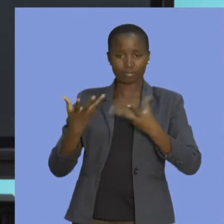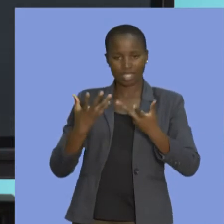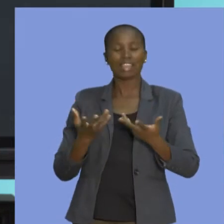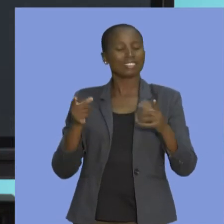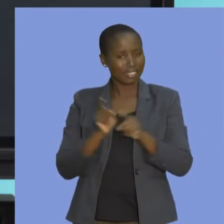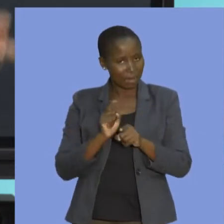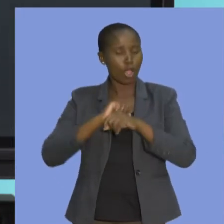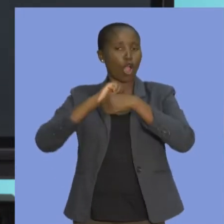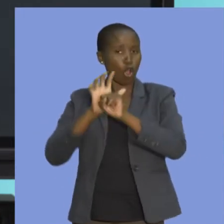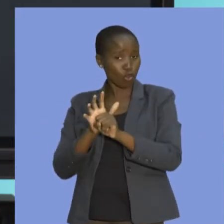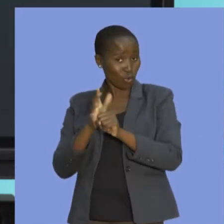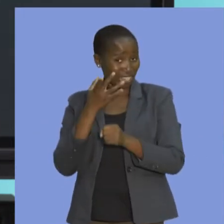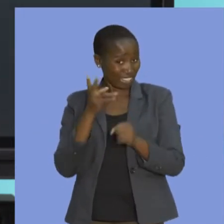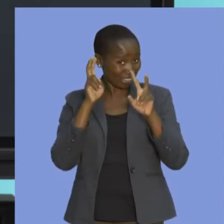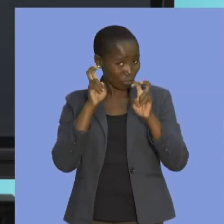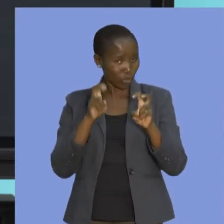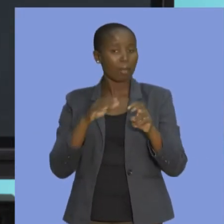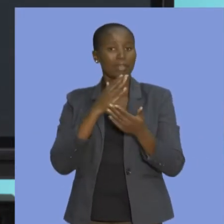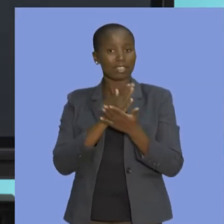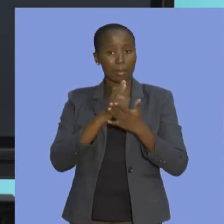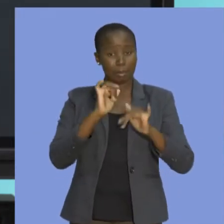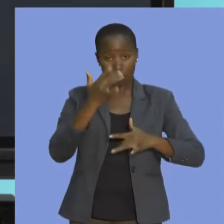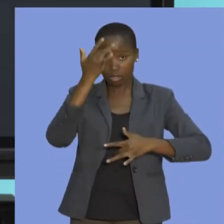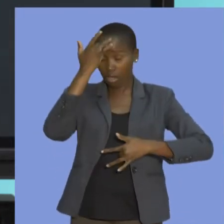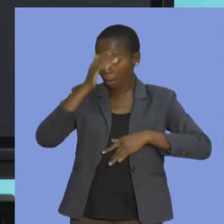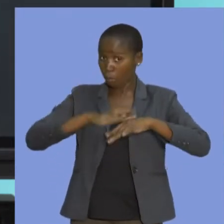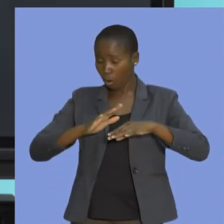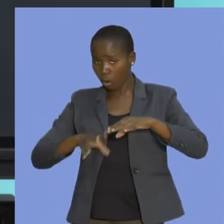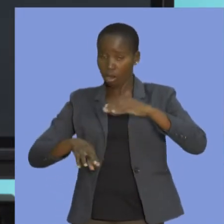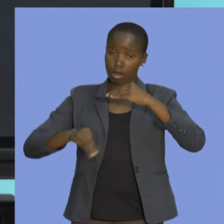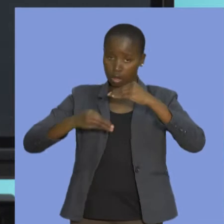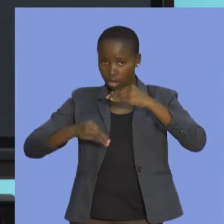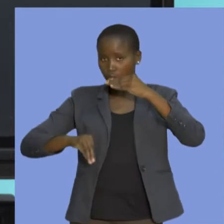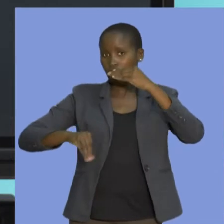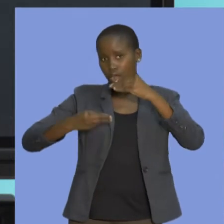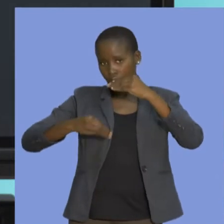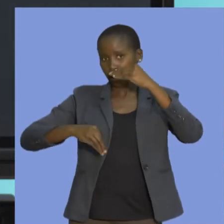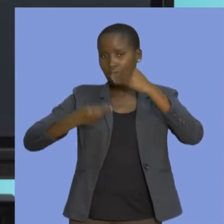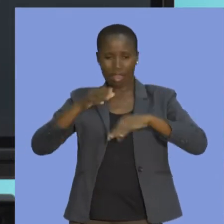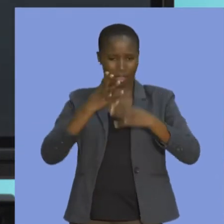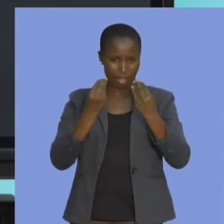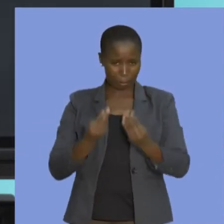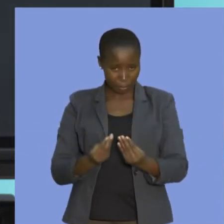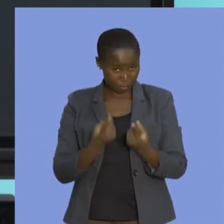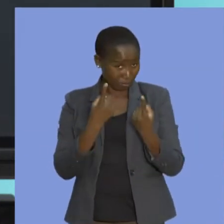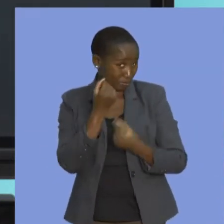current, from the total. So you keep on accumulating. Okay, does that make sense?